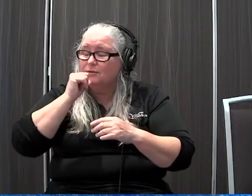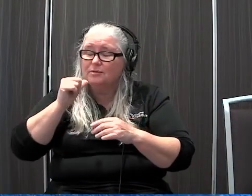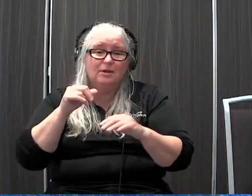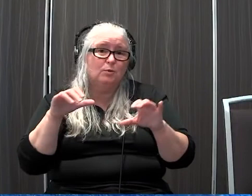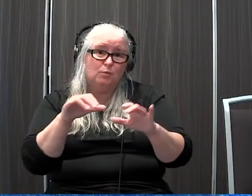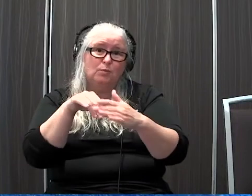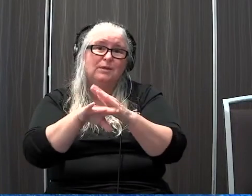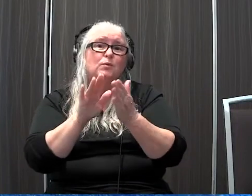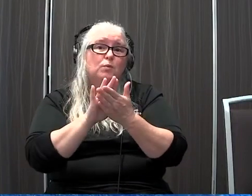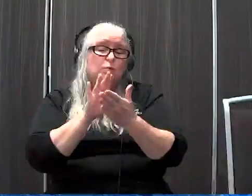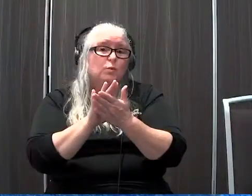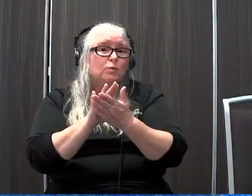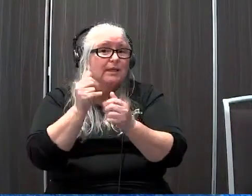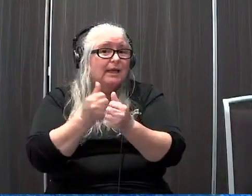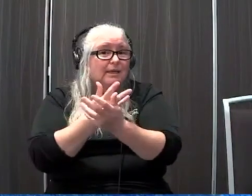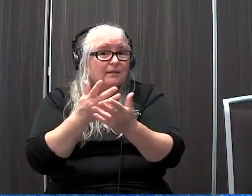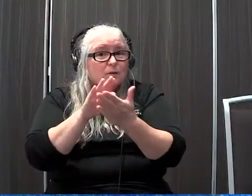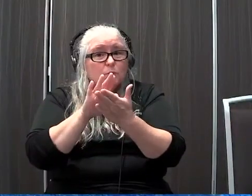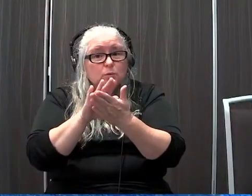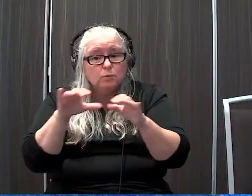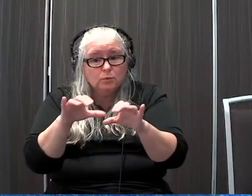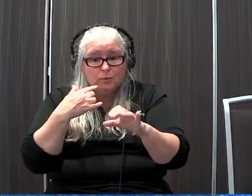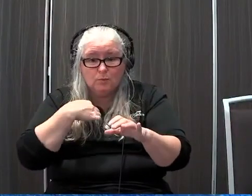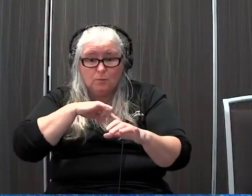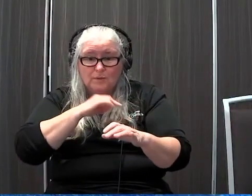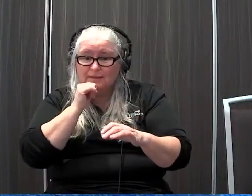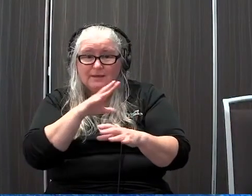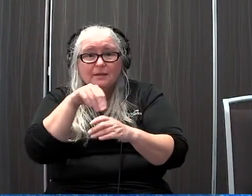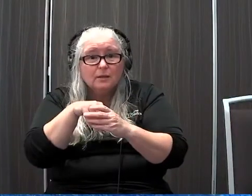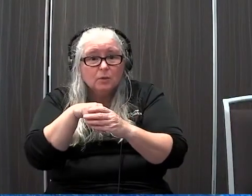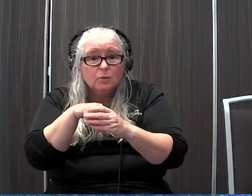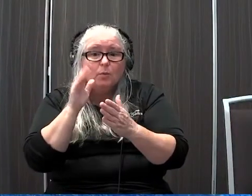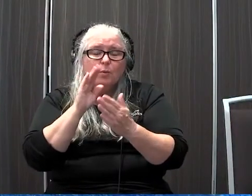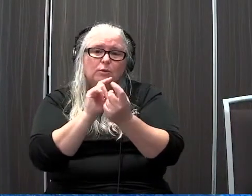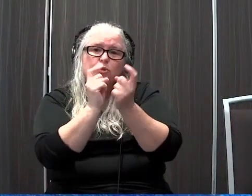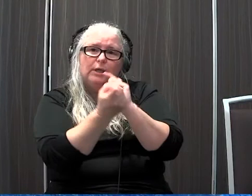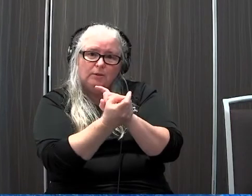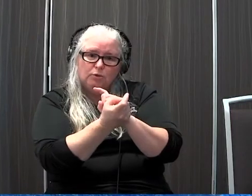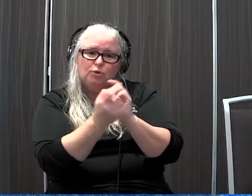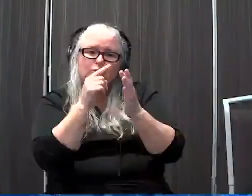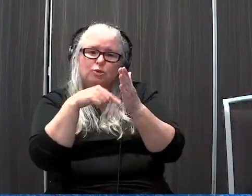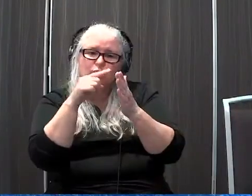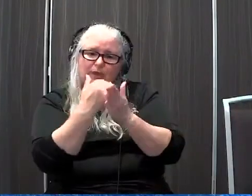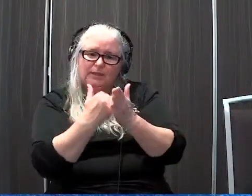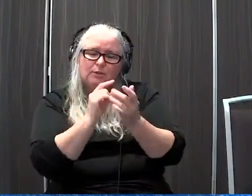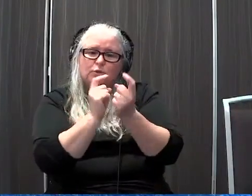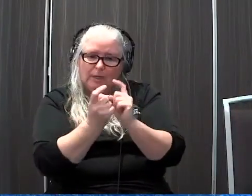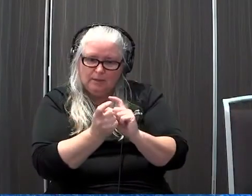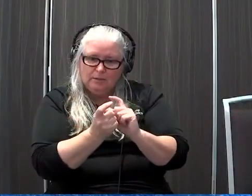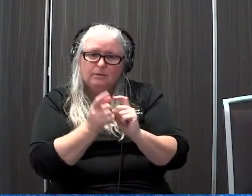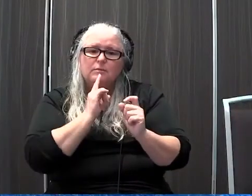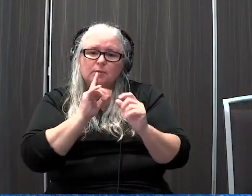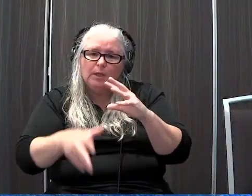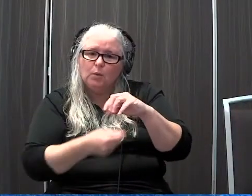schools? And is there anything that the schools are doing that we didn't include? If so, let's change the checklist to make sure that we're including it. So I'm